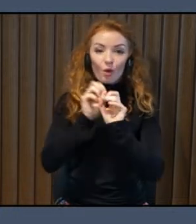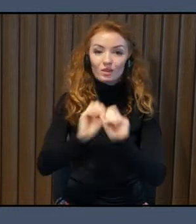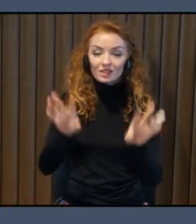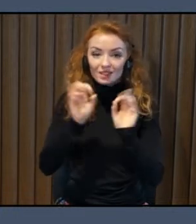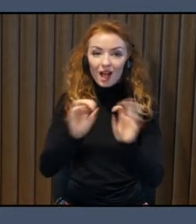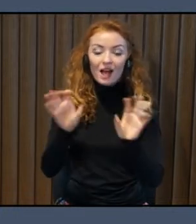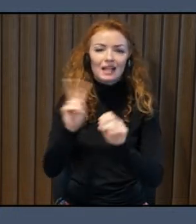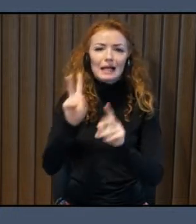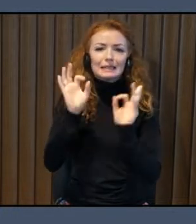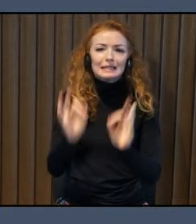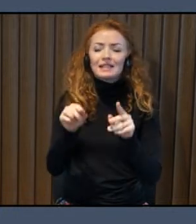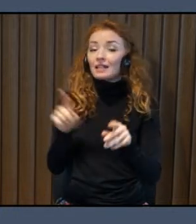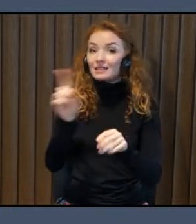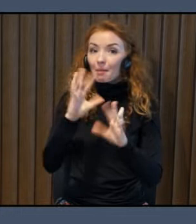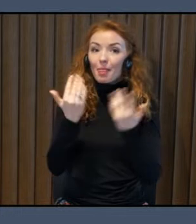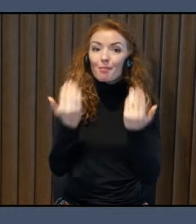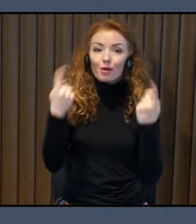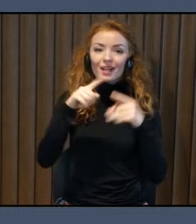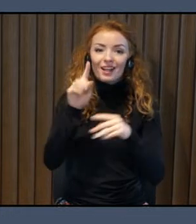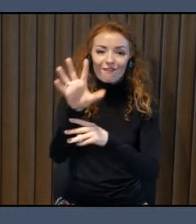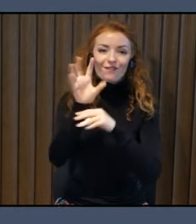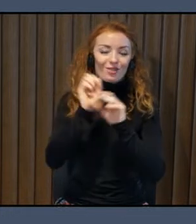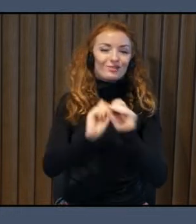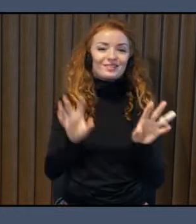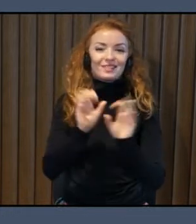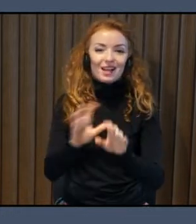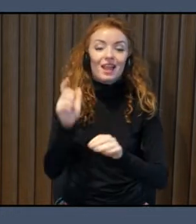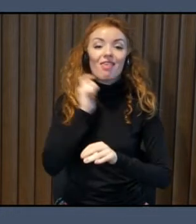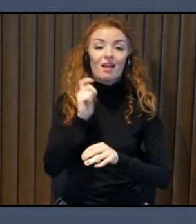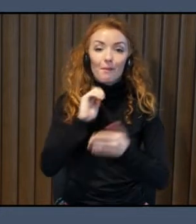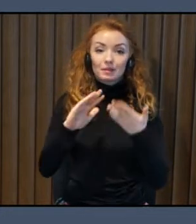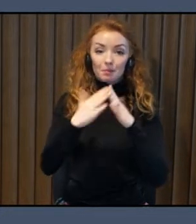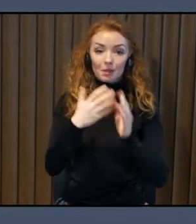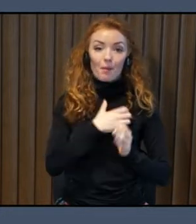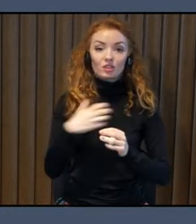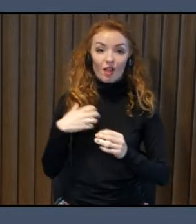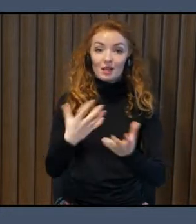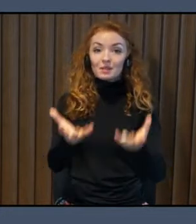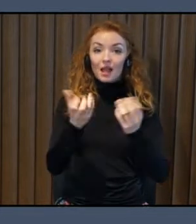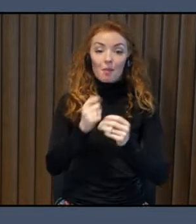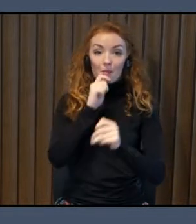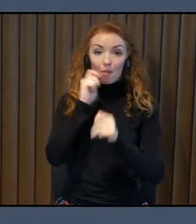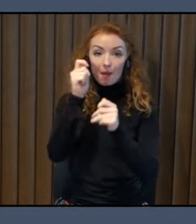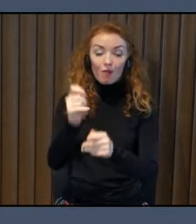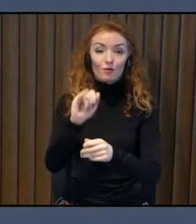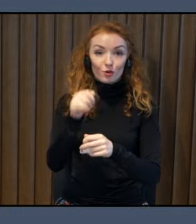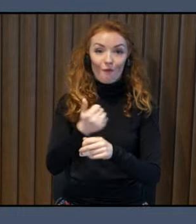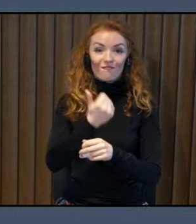in image of presents later. So right now we have